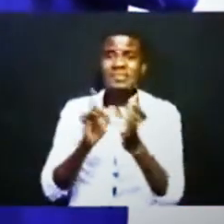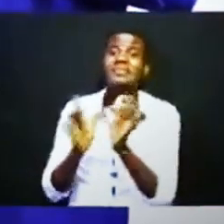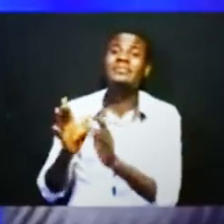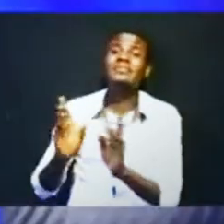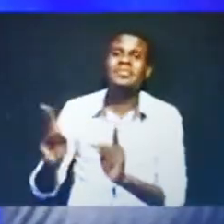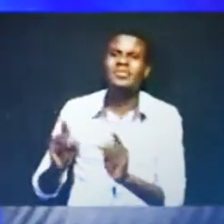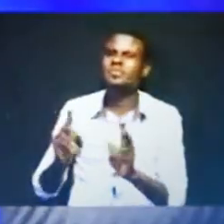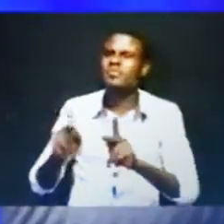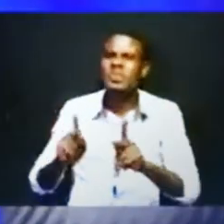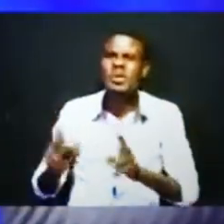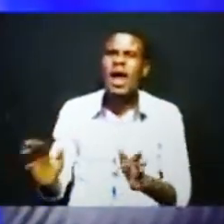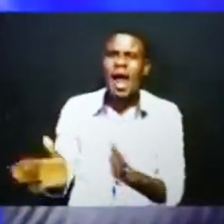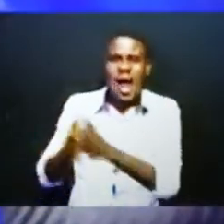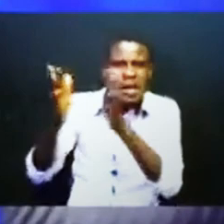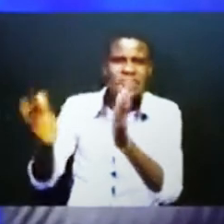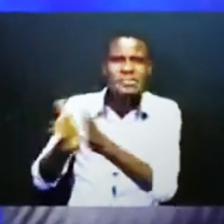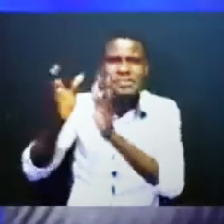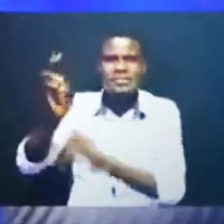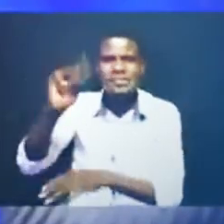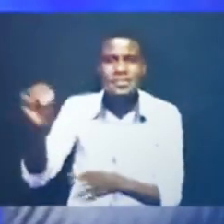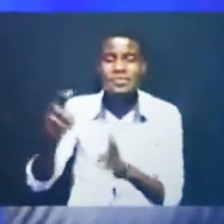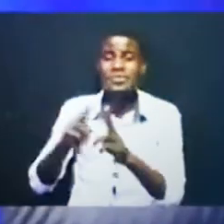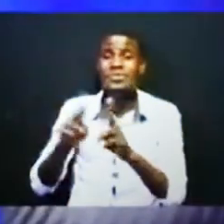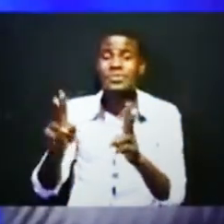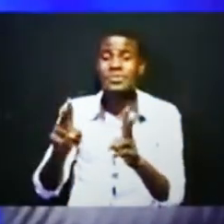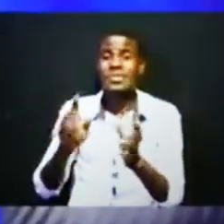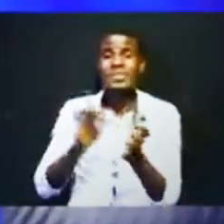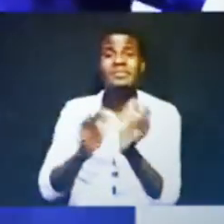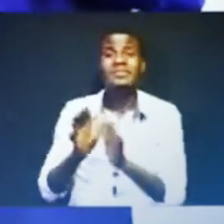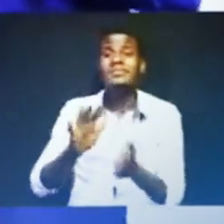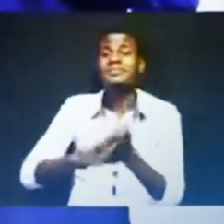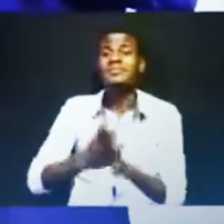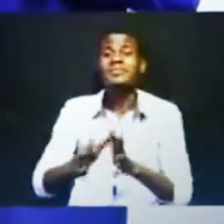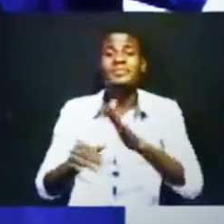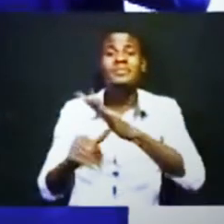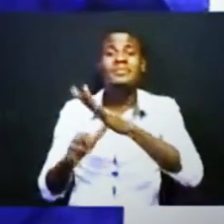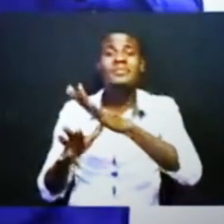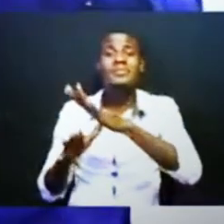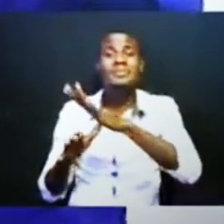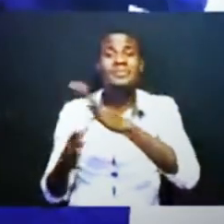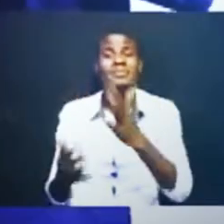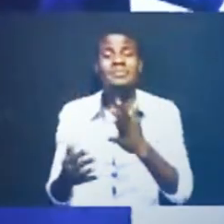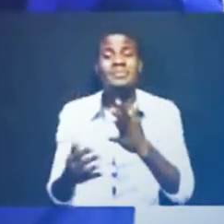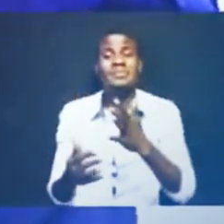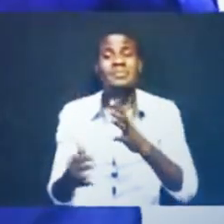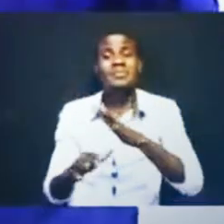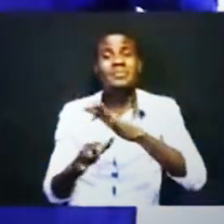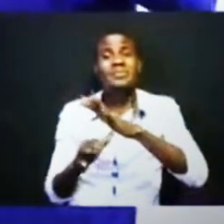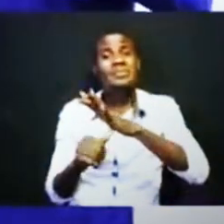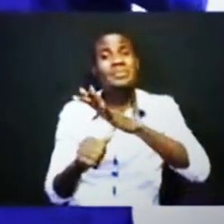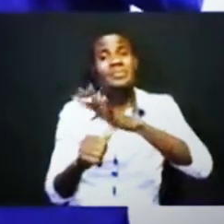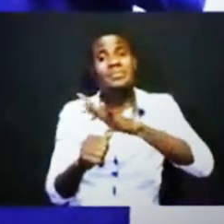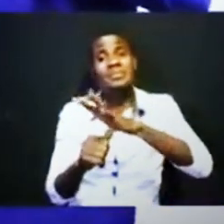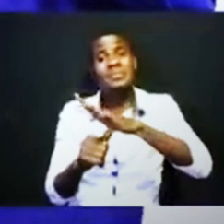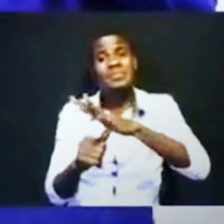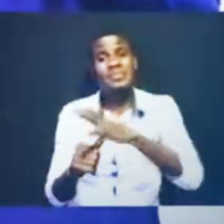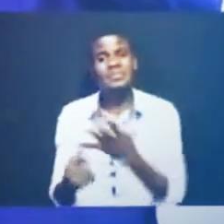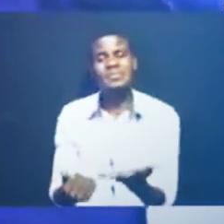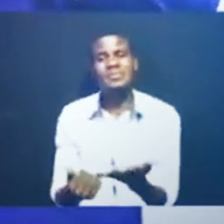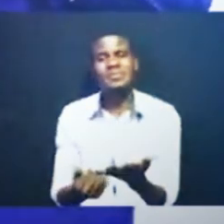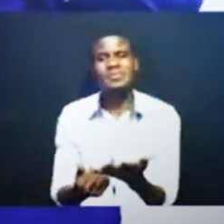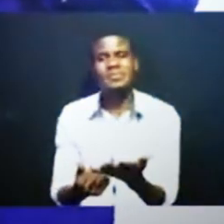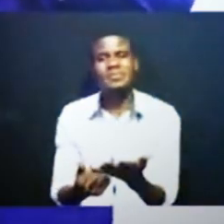his fame was being sound abroad. The next verse